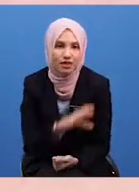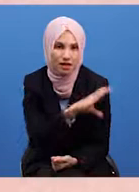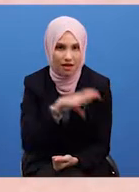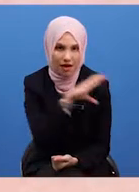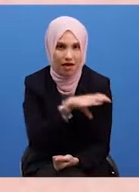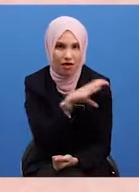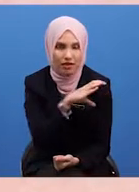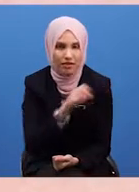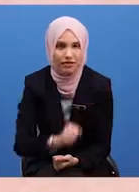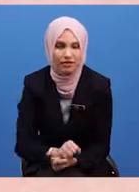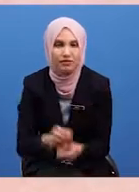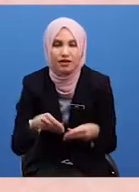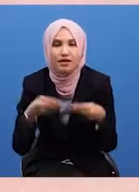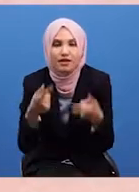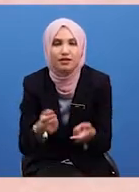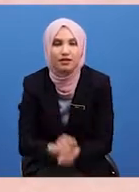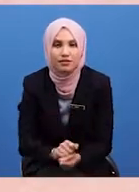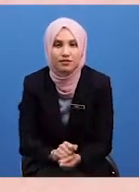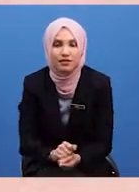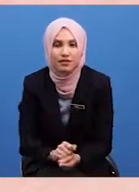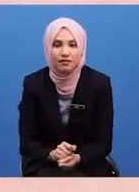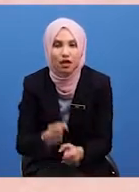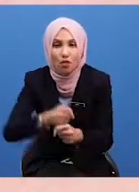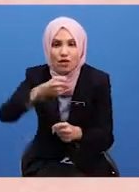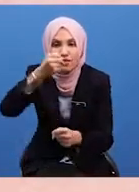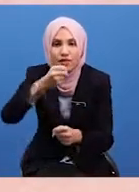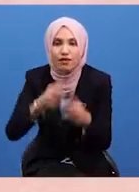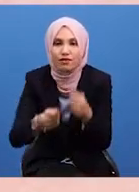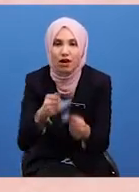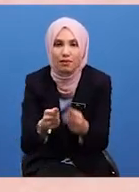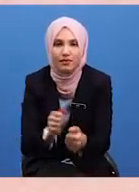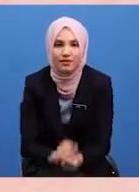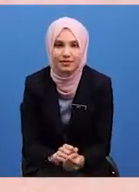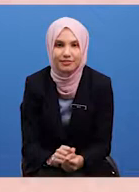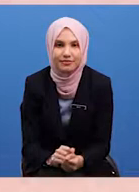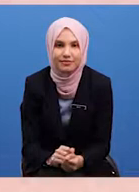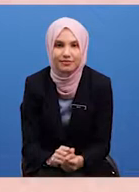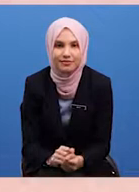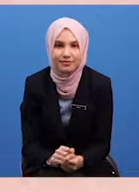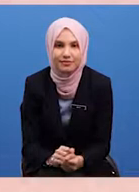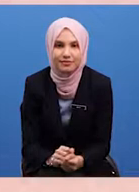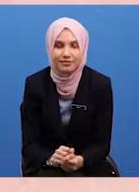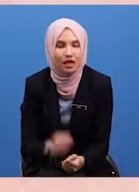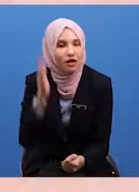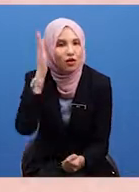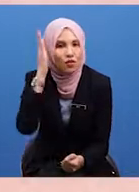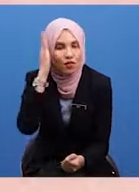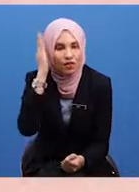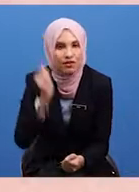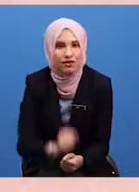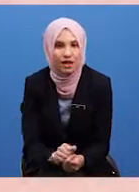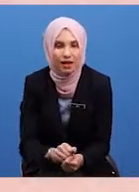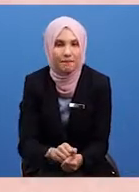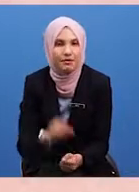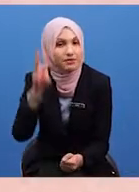who announces Job as the winner of the competition. We know that Mr.